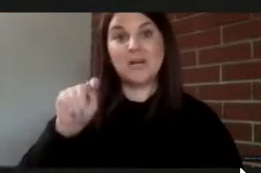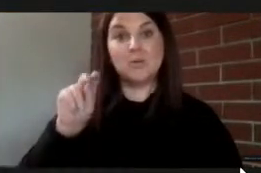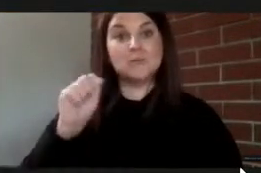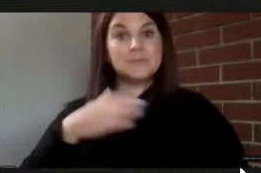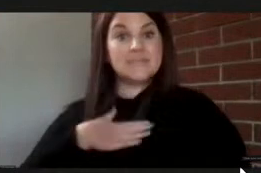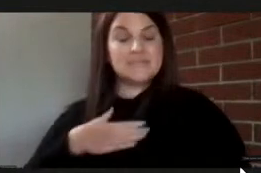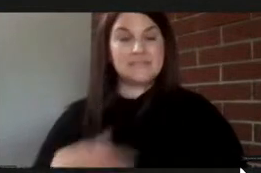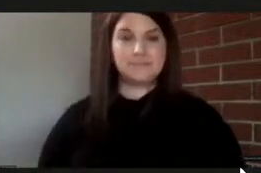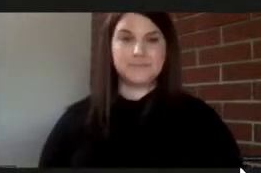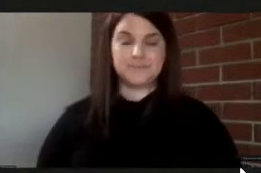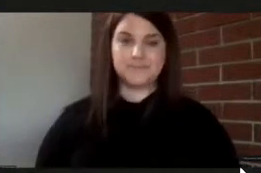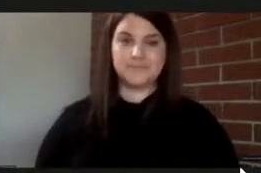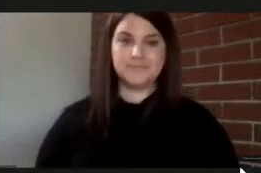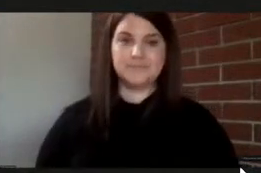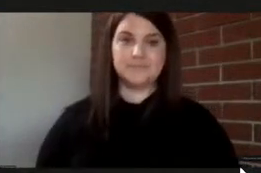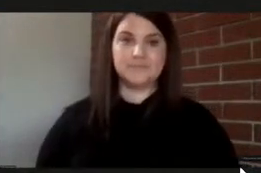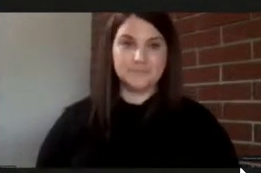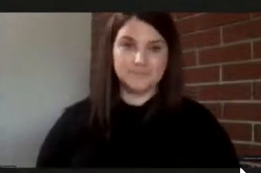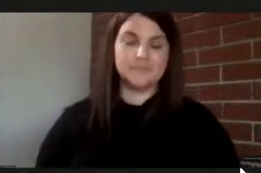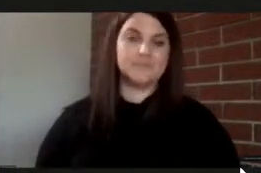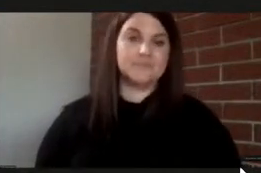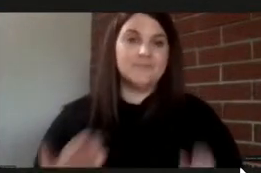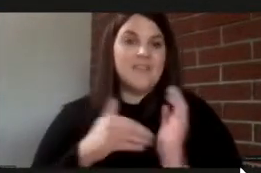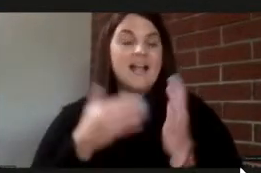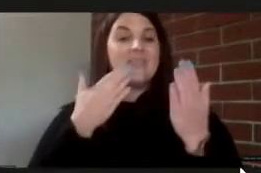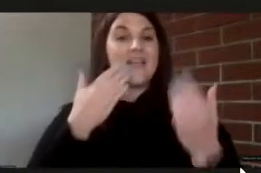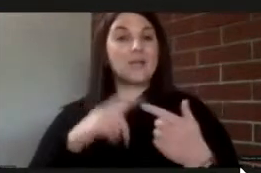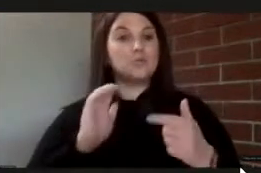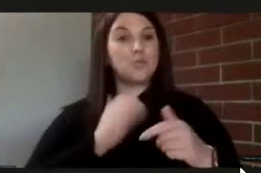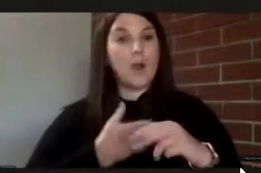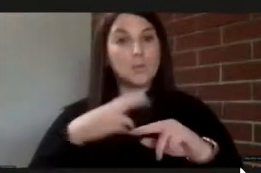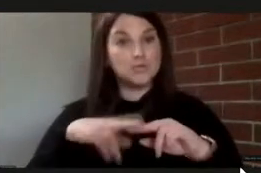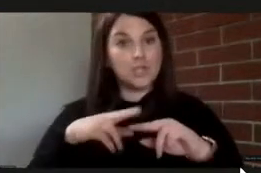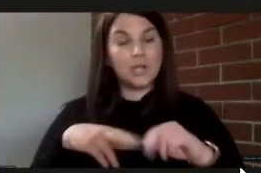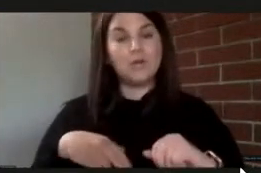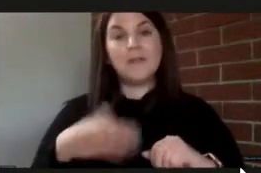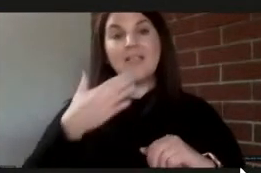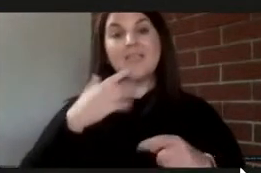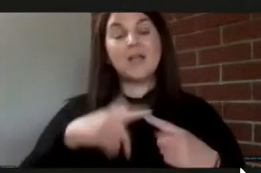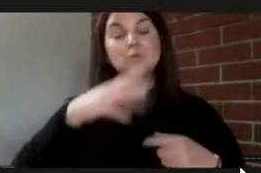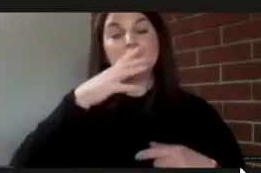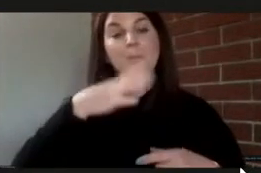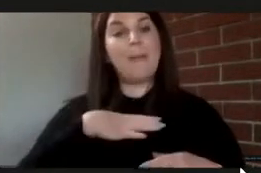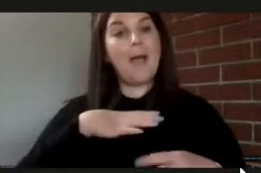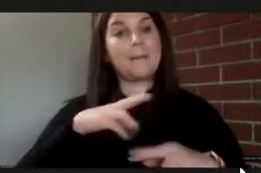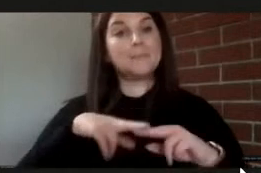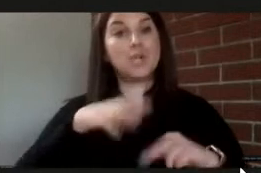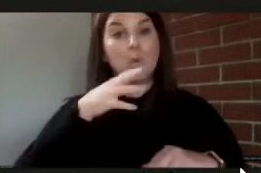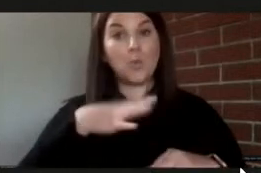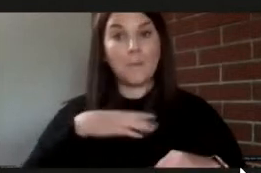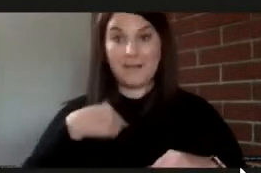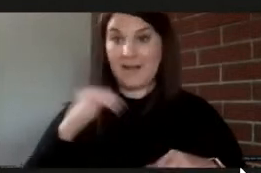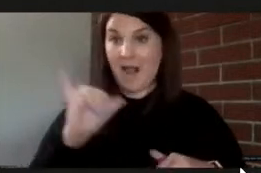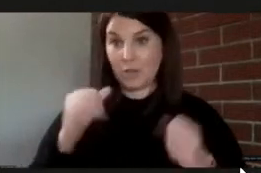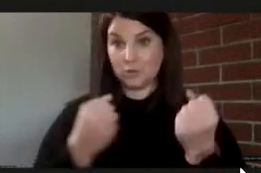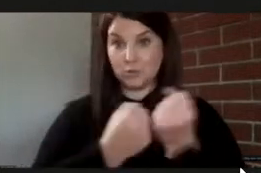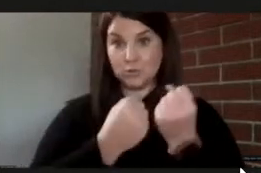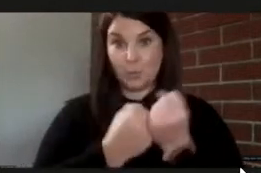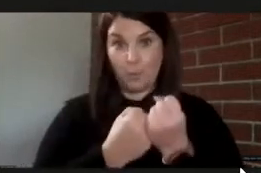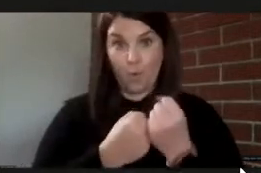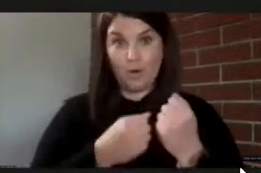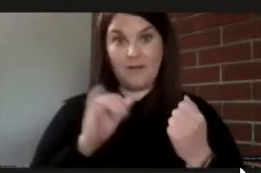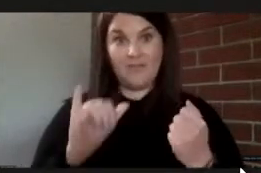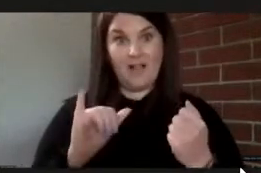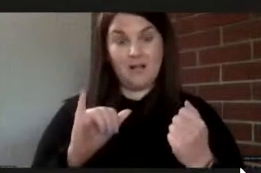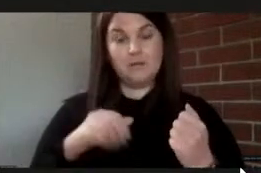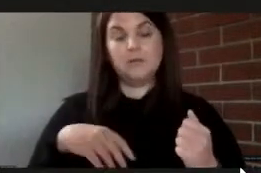So again, thank you to our chair. Thank you to you, Madam Chairwoman. I also support the notion that I think is